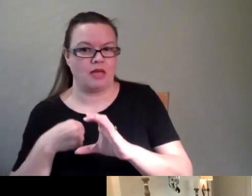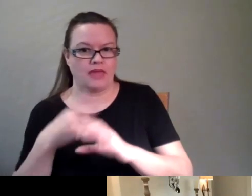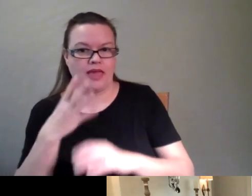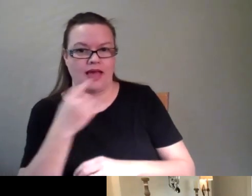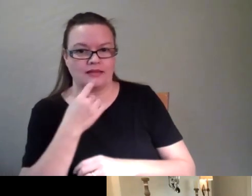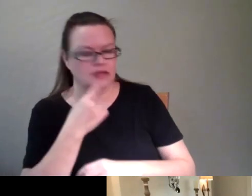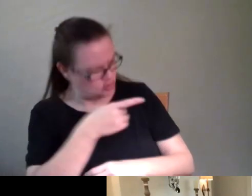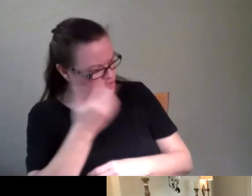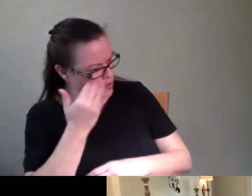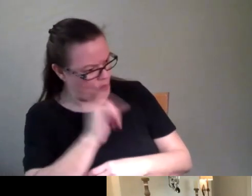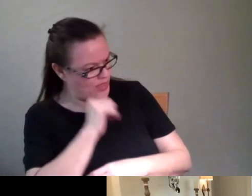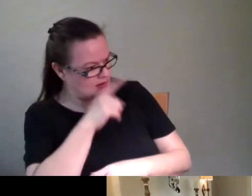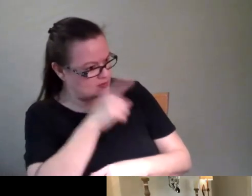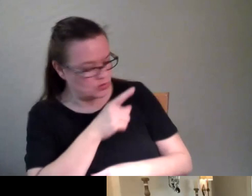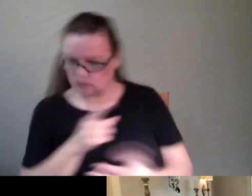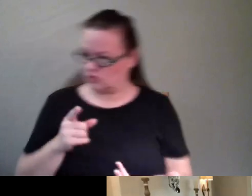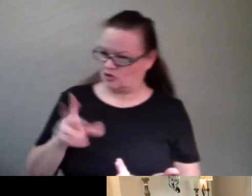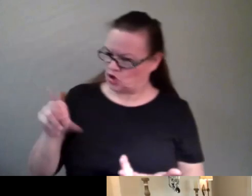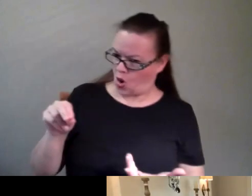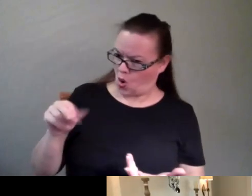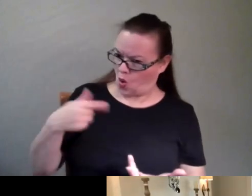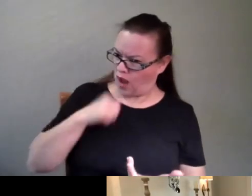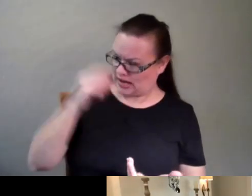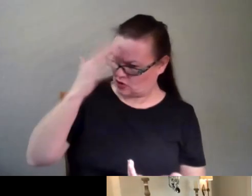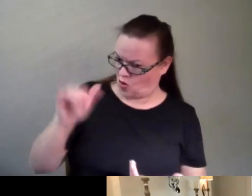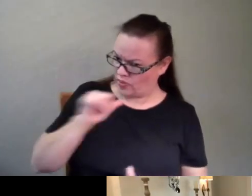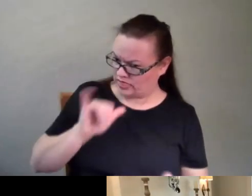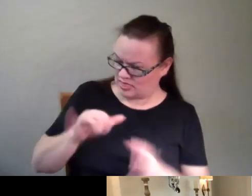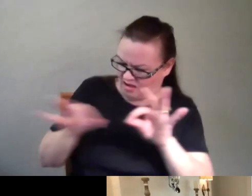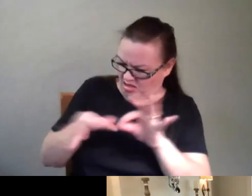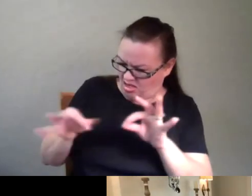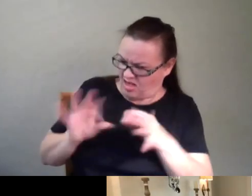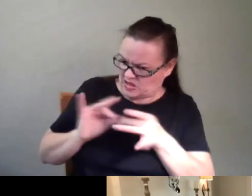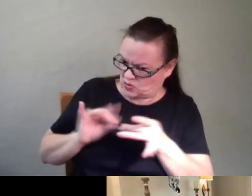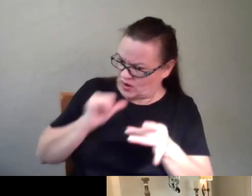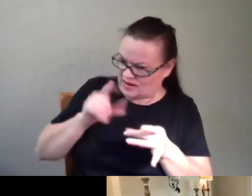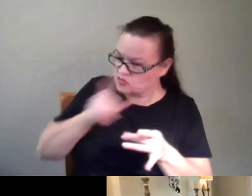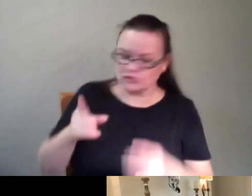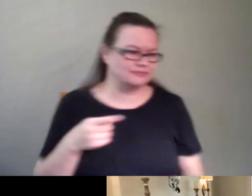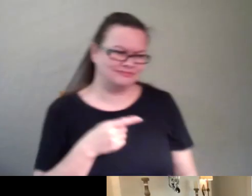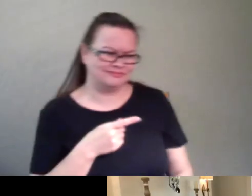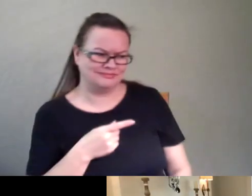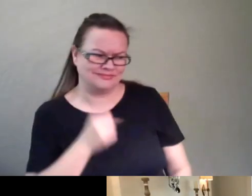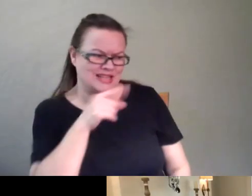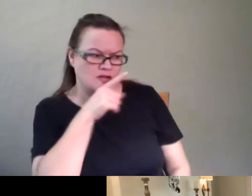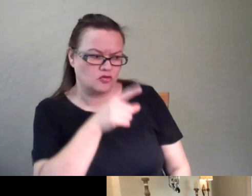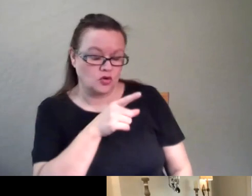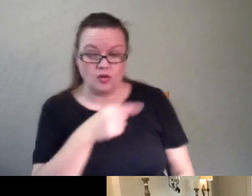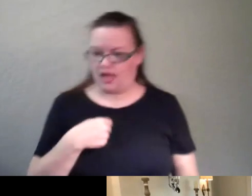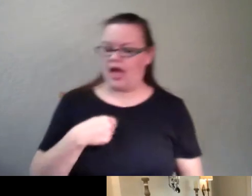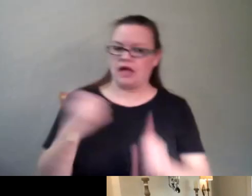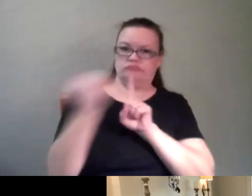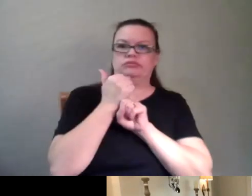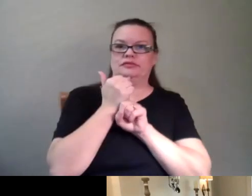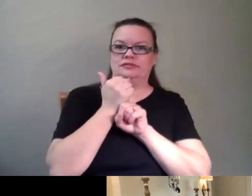no, I don't know that's not true. I wouldn't have forwarded it had I had any idea it wasn't true. So even I am